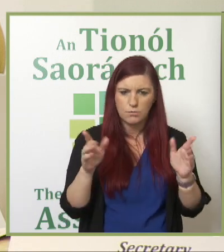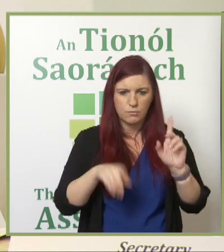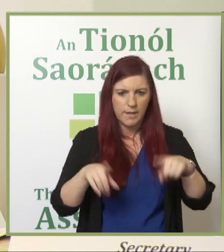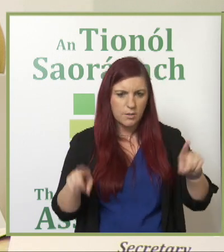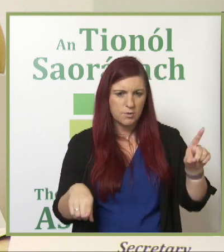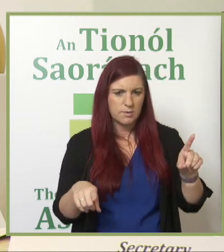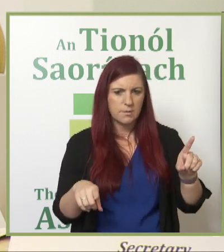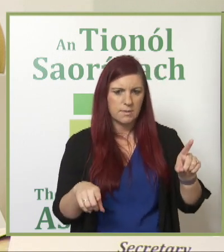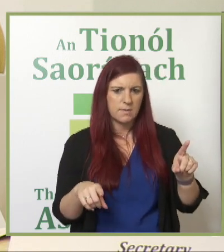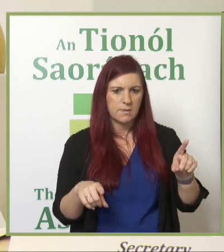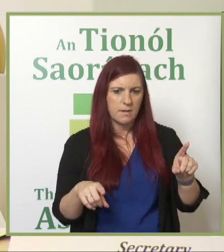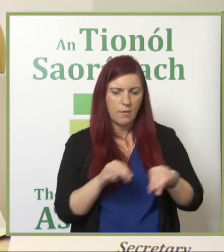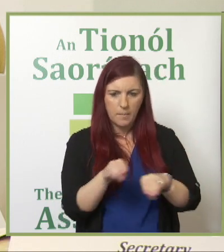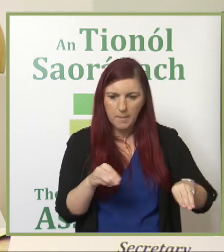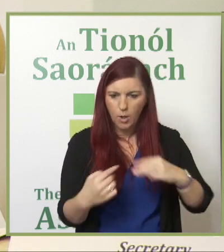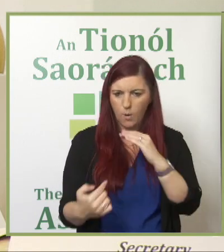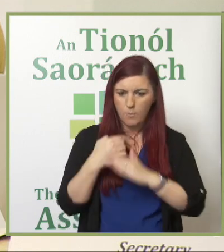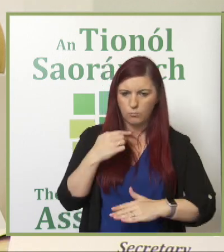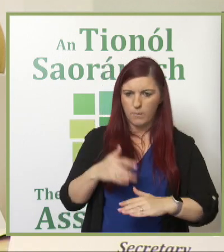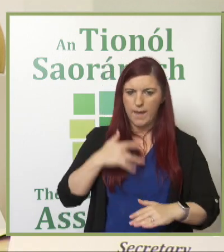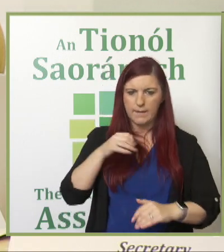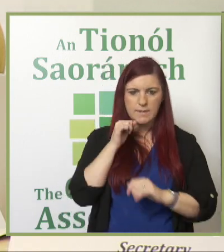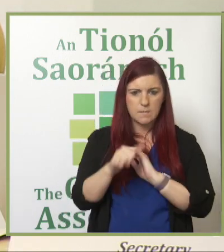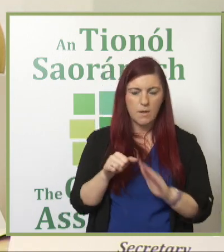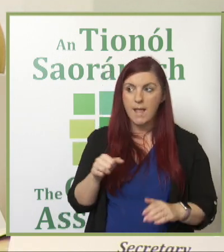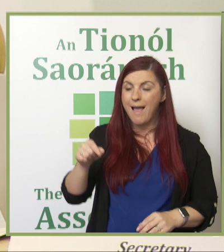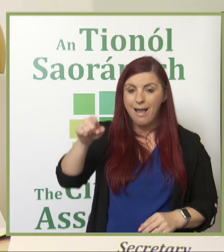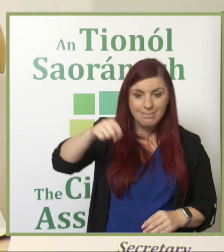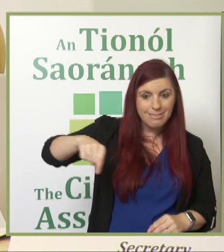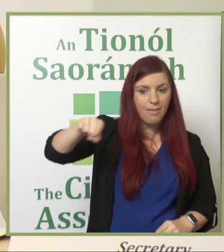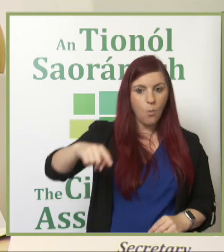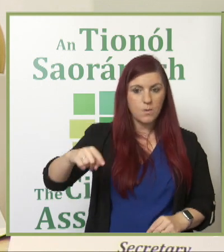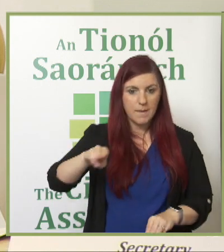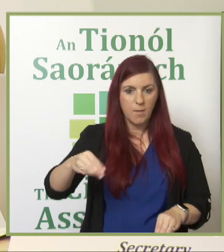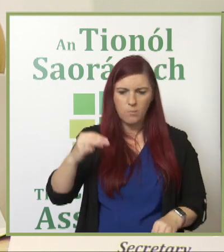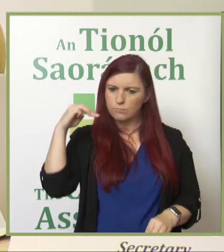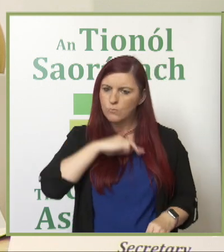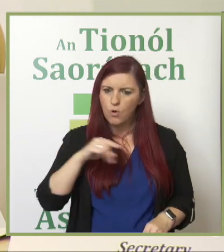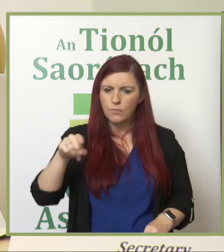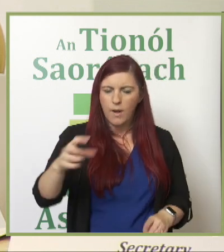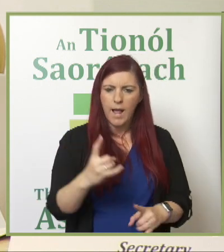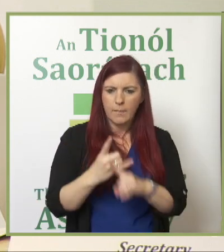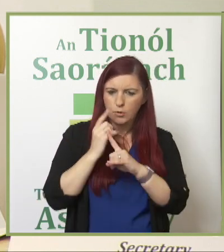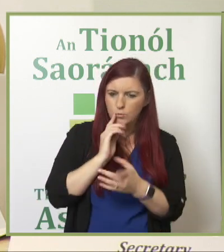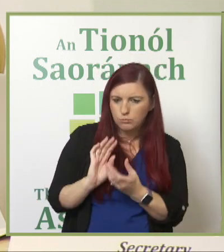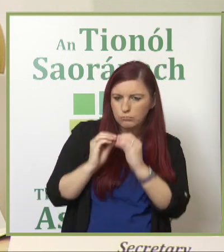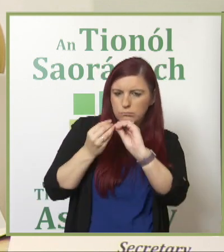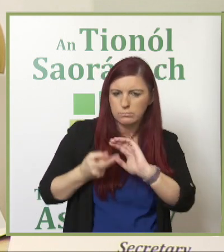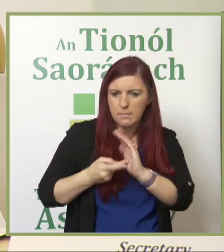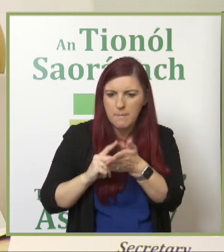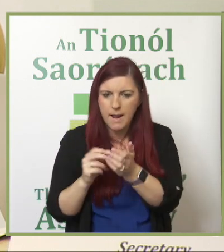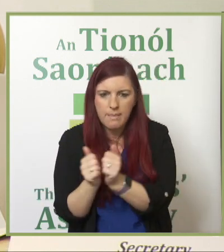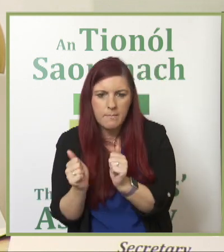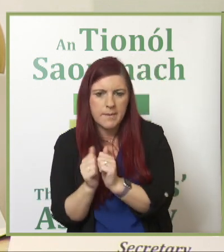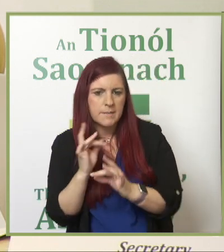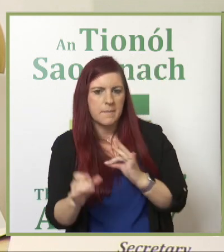of views coming through the lived experience group. And they will be key in helping us shape up the meetings, that we make sure